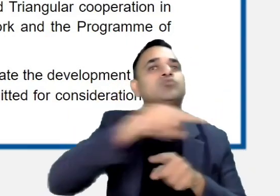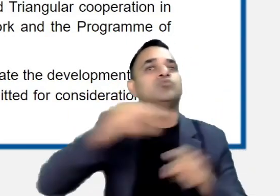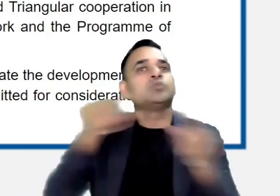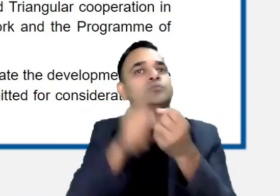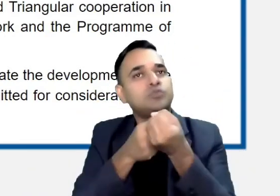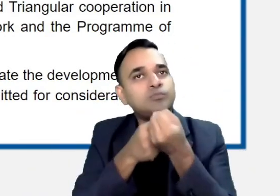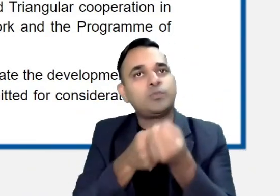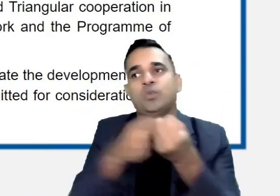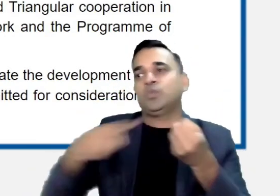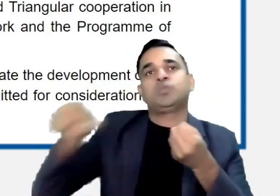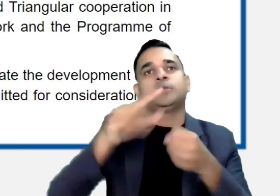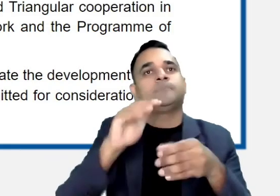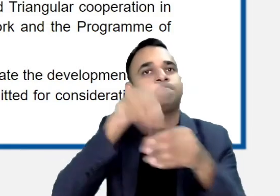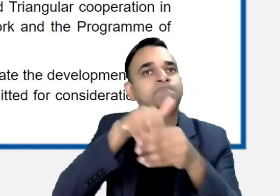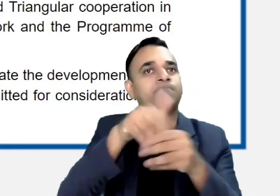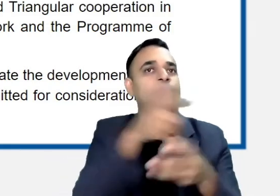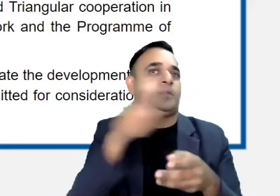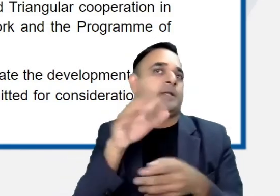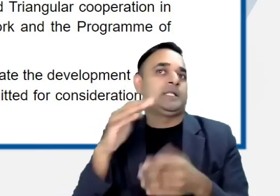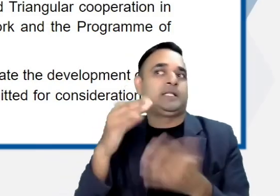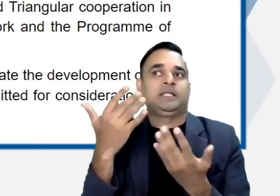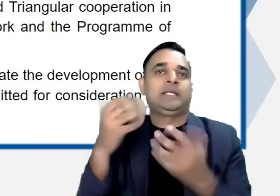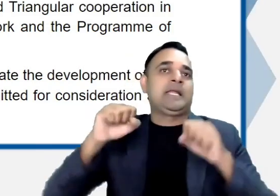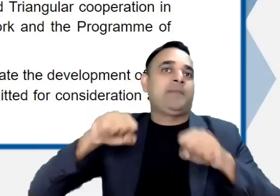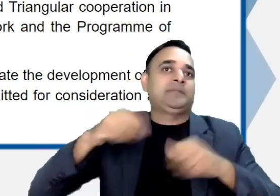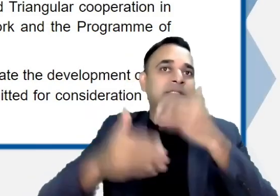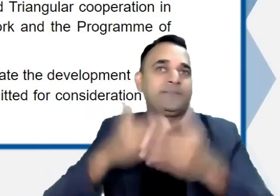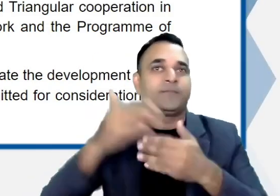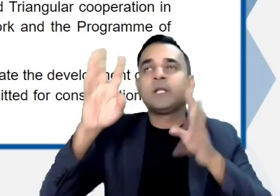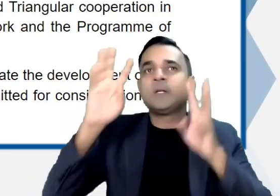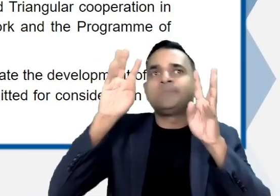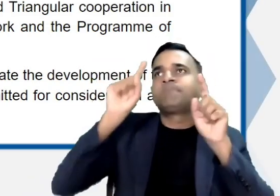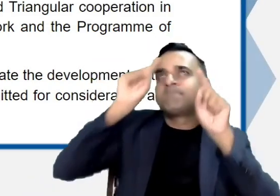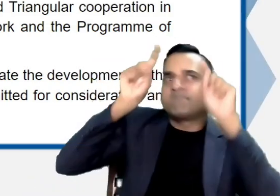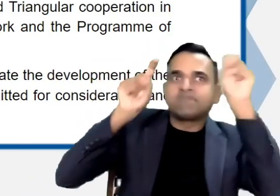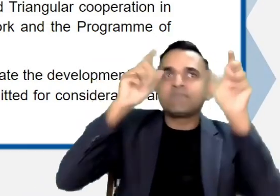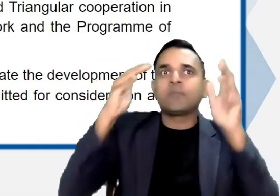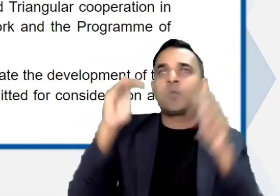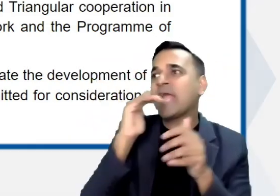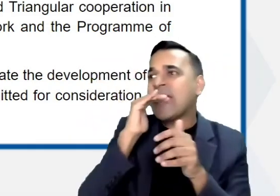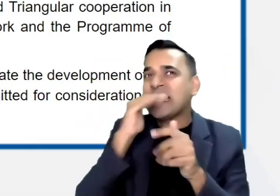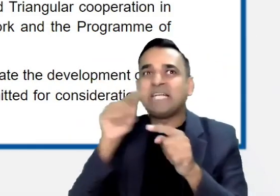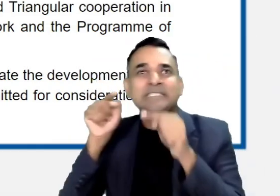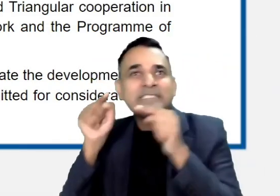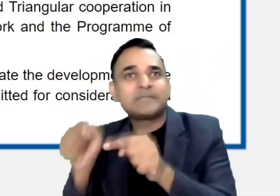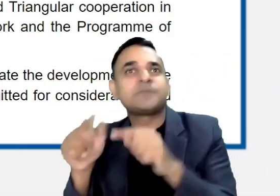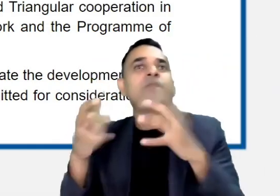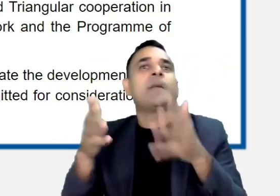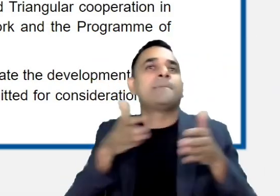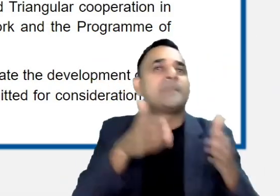Nations organizations and development partners to strengthen partnerships and cooperation through enhancing